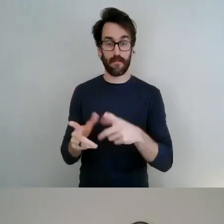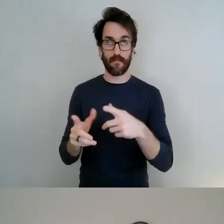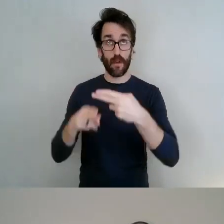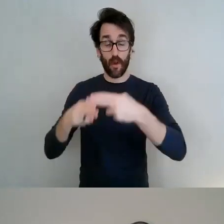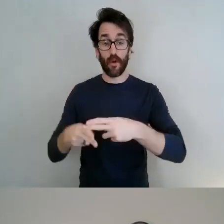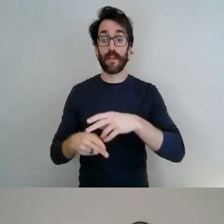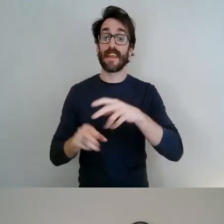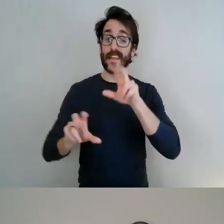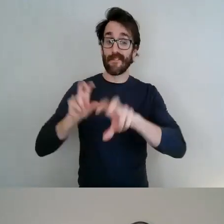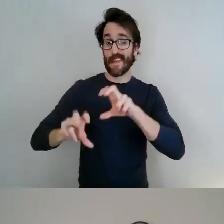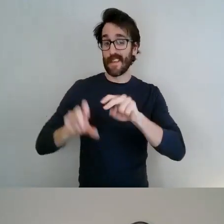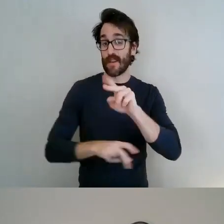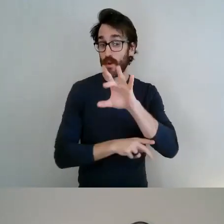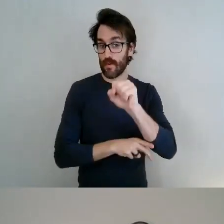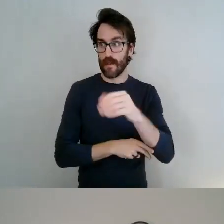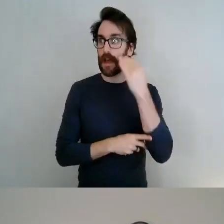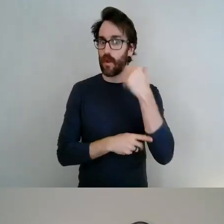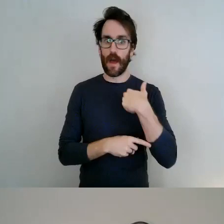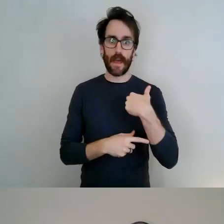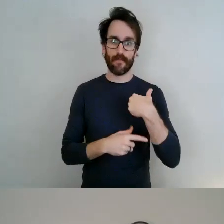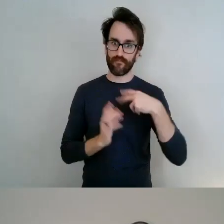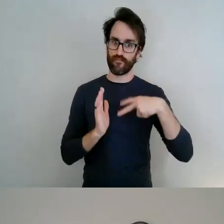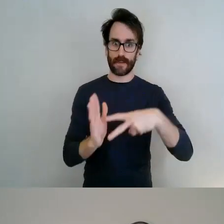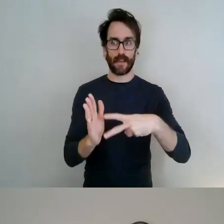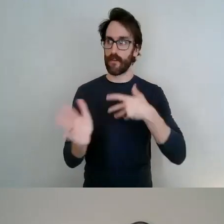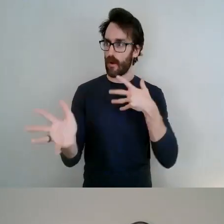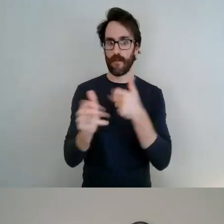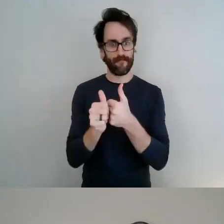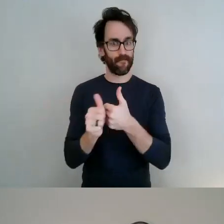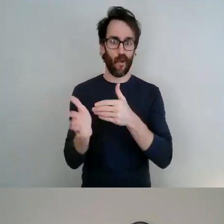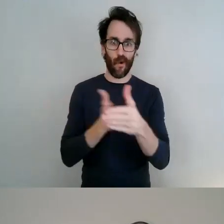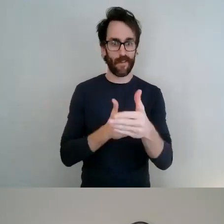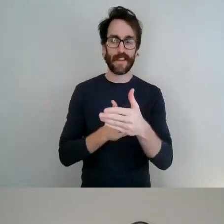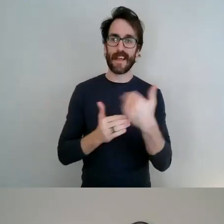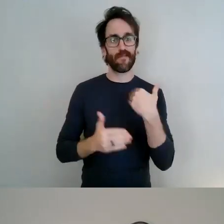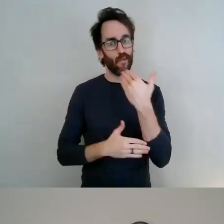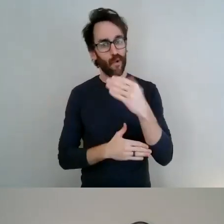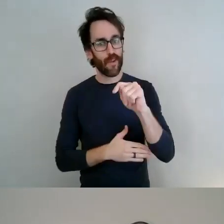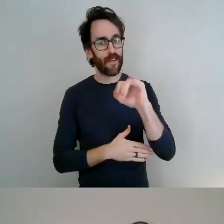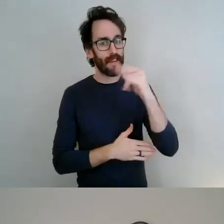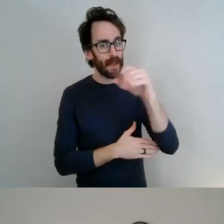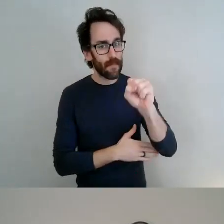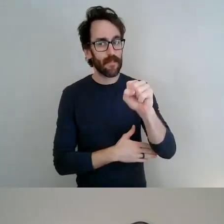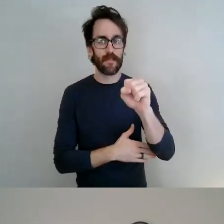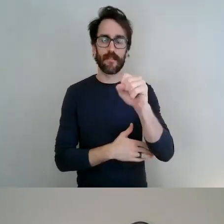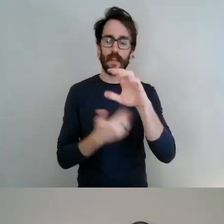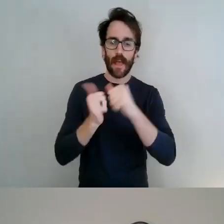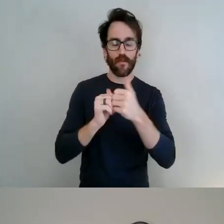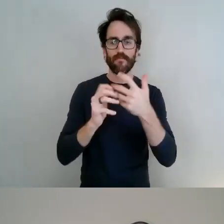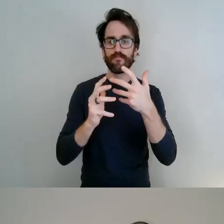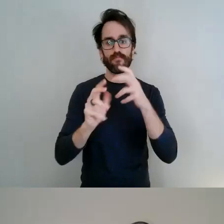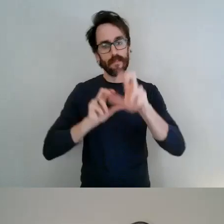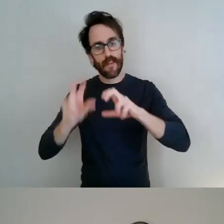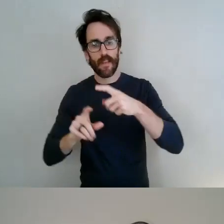News. I know that I get it, and it has a lot of good tips. I know for Prevention Month, we put some information on our